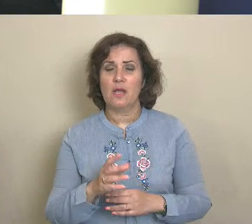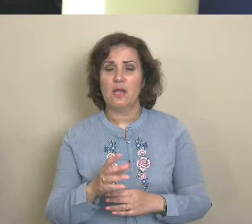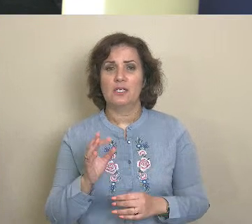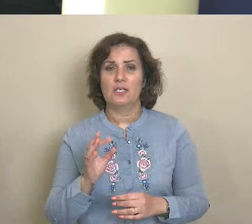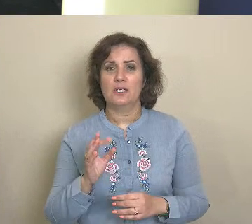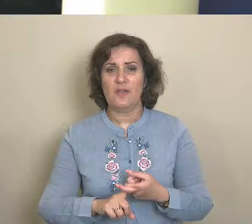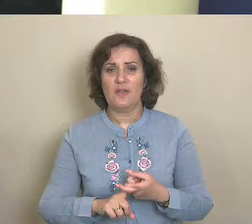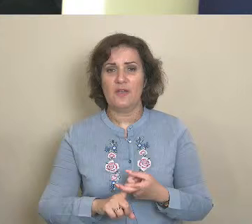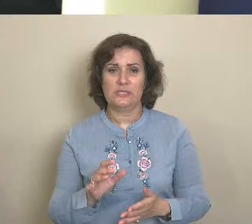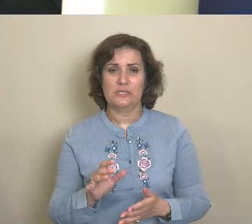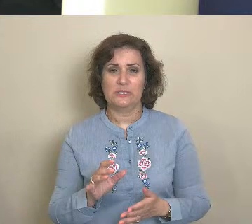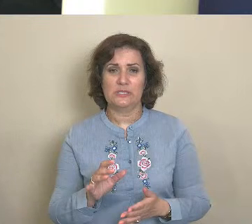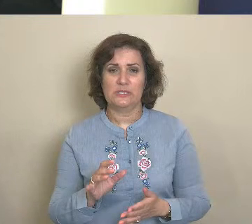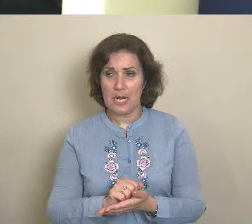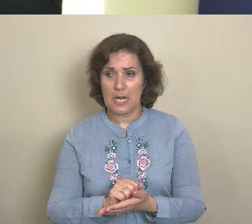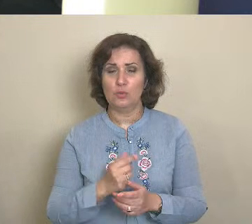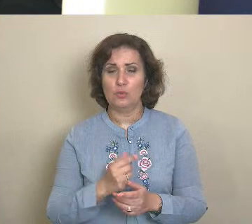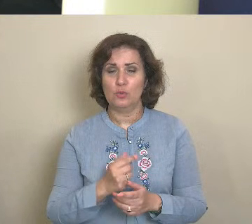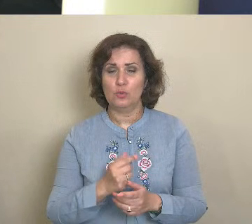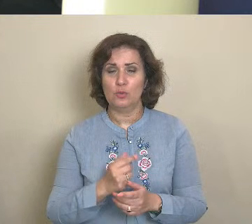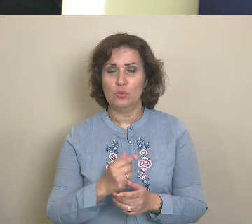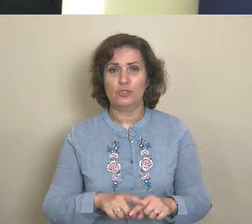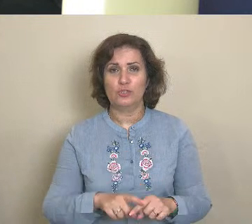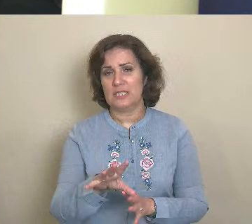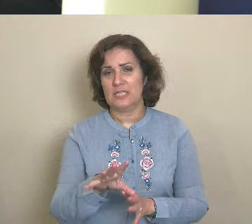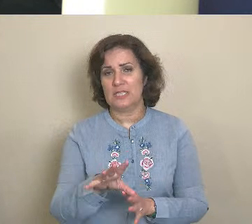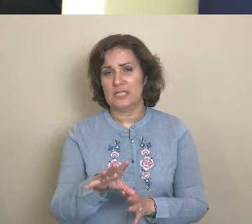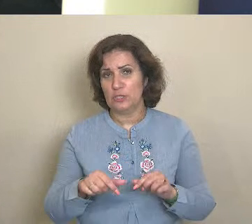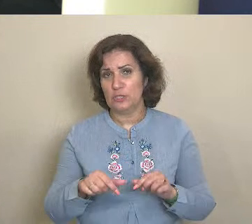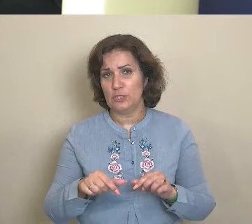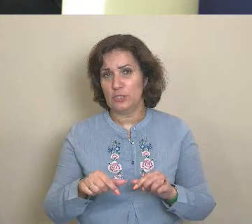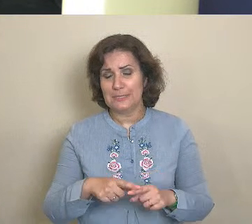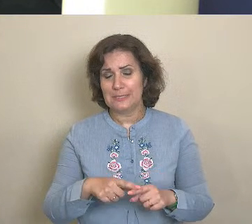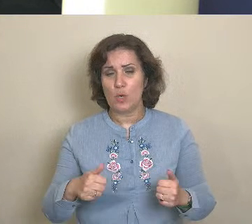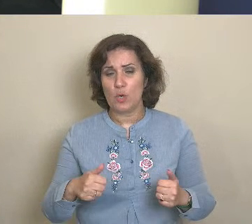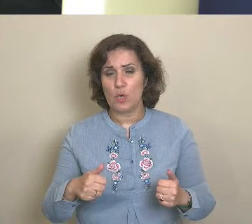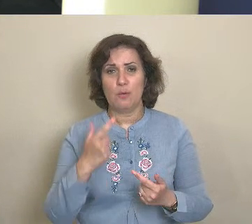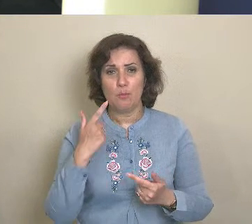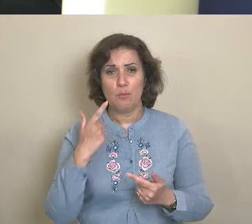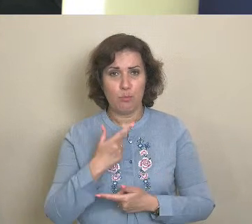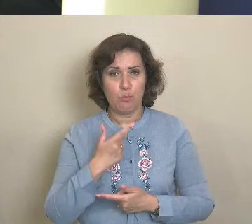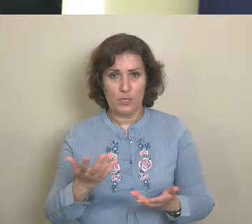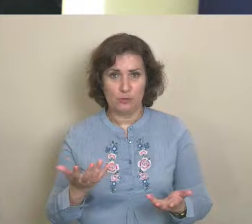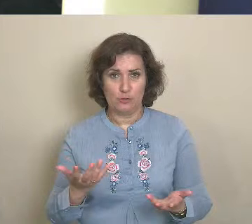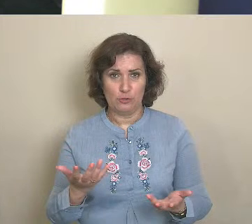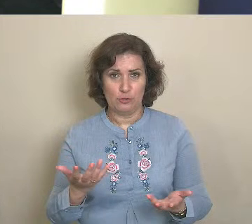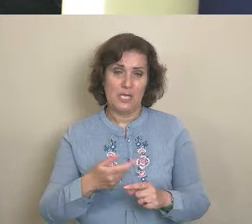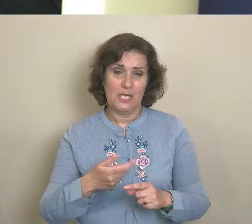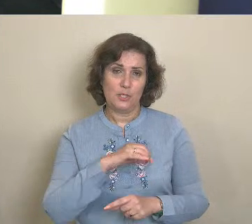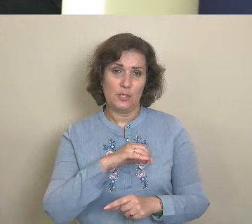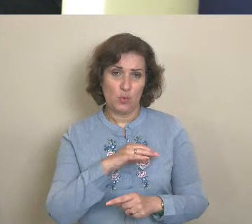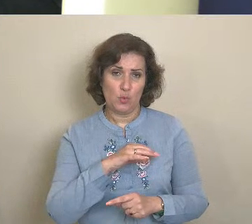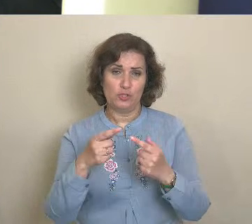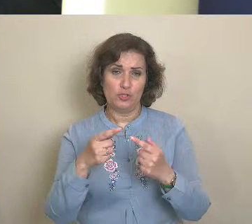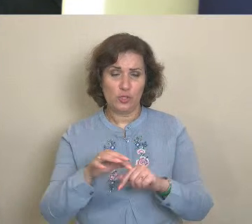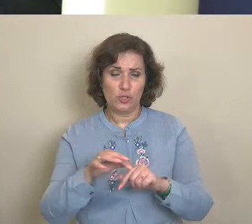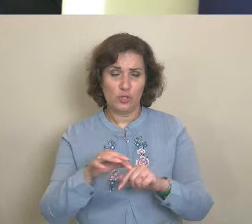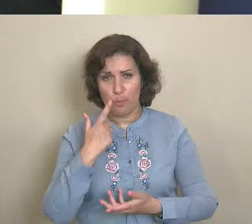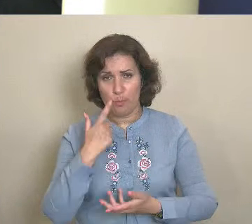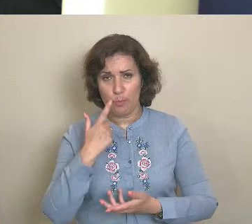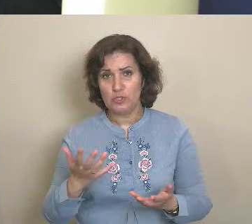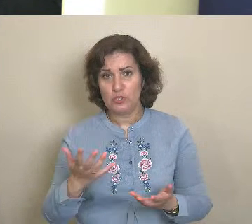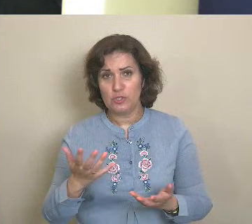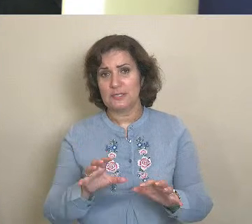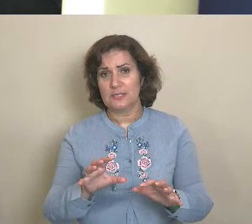up due to asset declarations, because TECs, that's public legal entities,